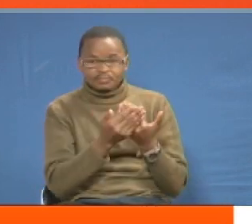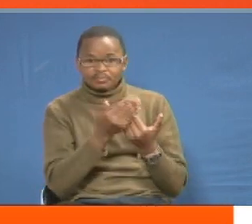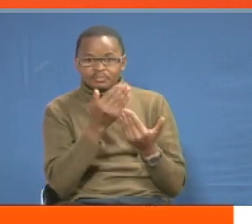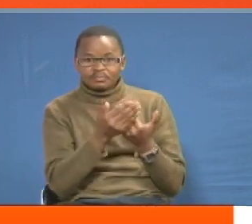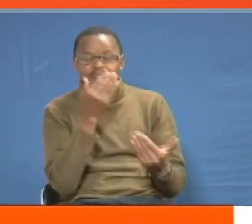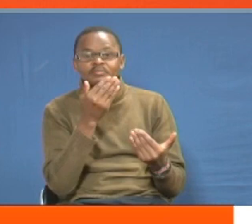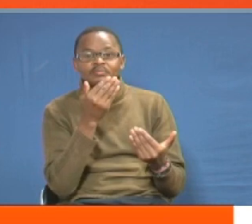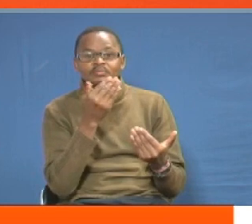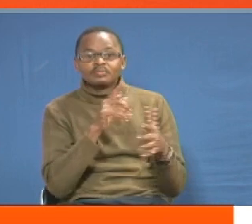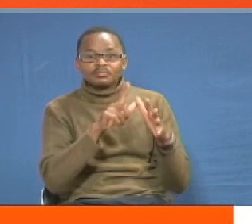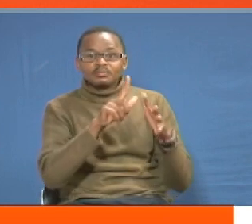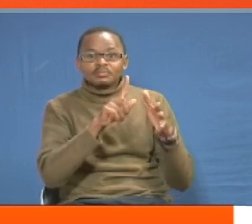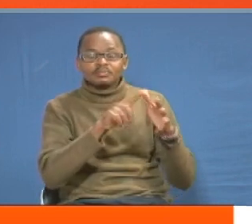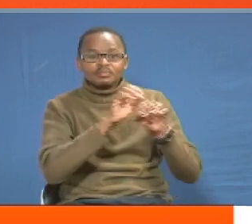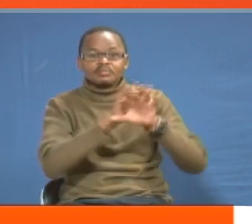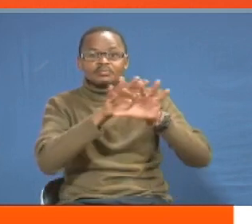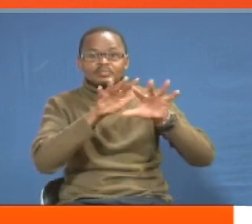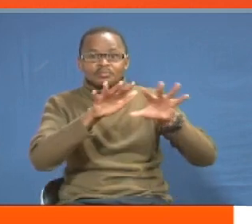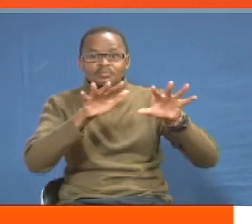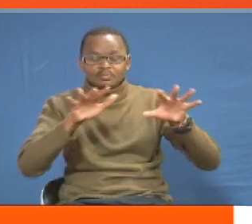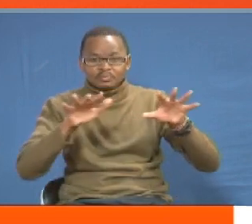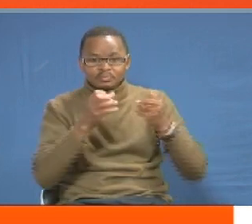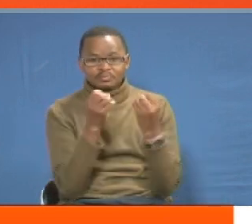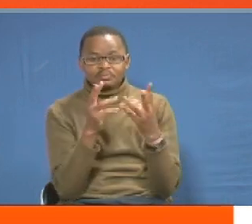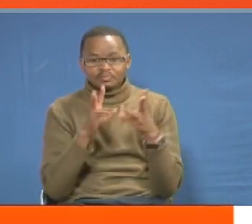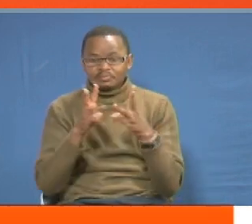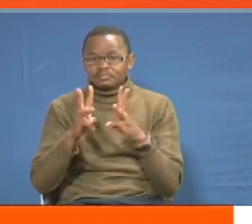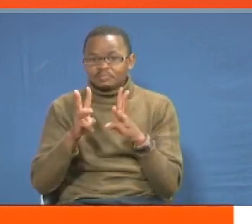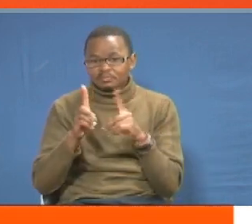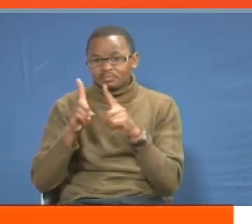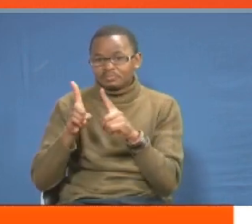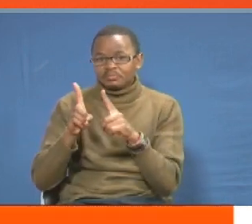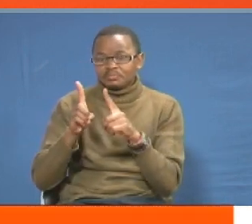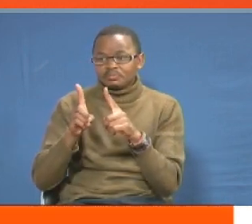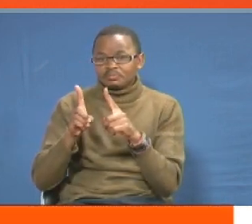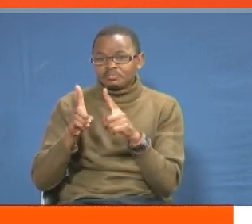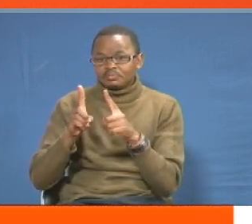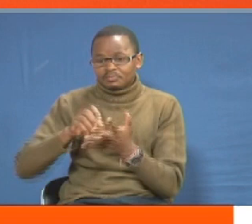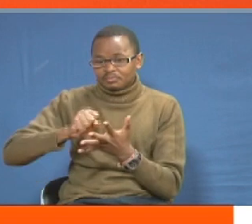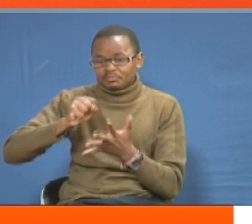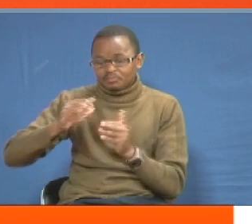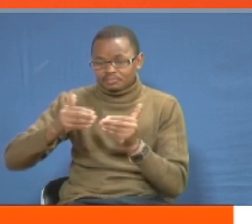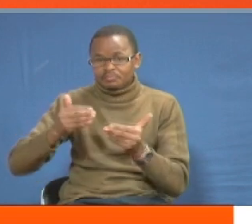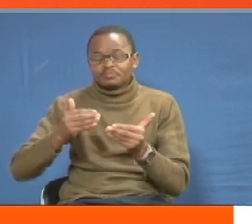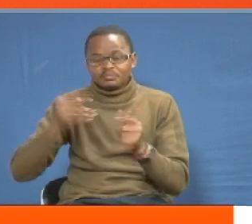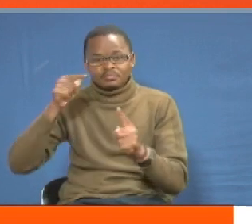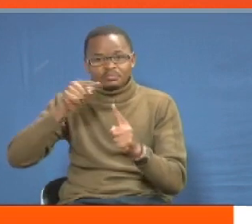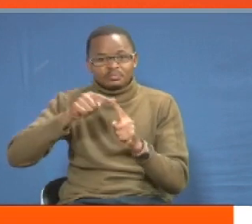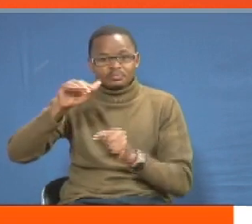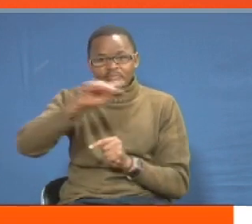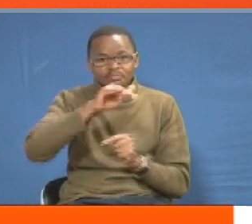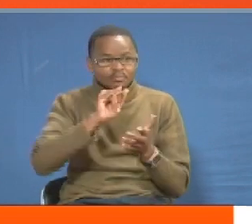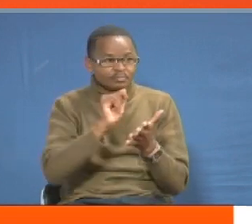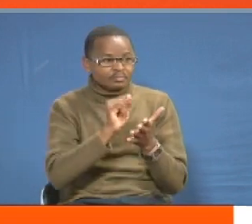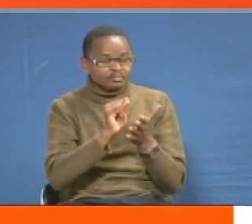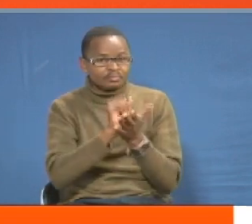care has to be redefined and redistributed. And most of the ways of doing this is just to ensure that the budgetary allocations go into